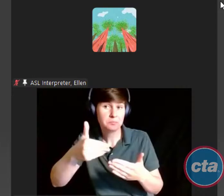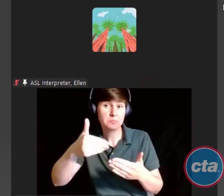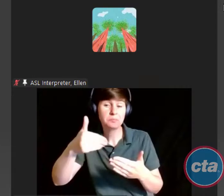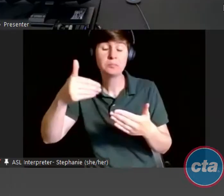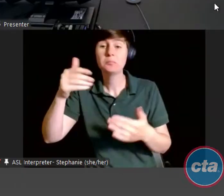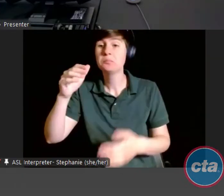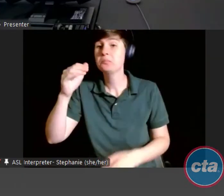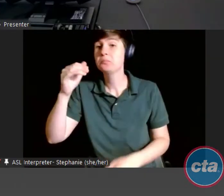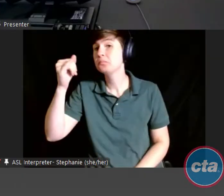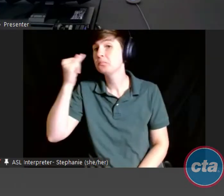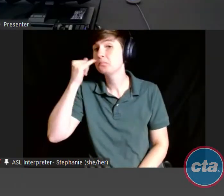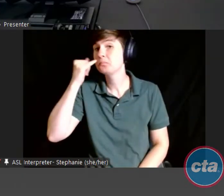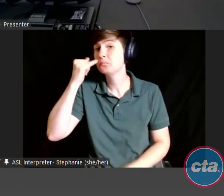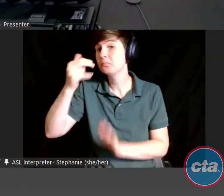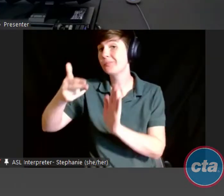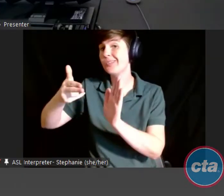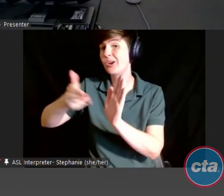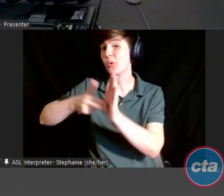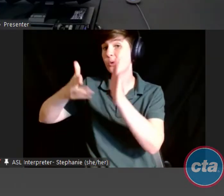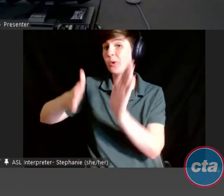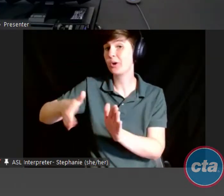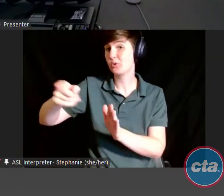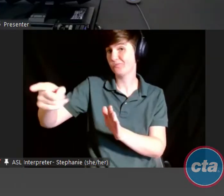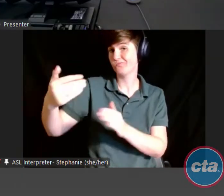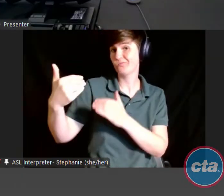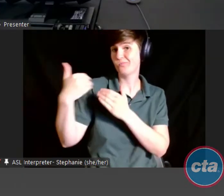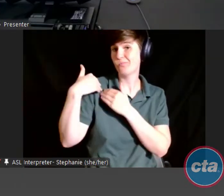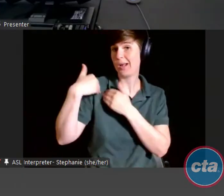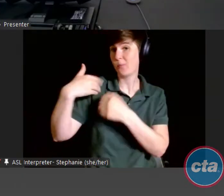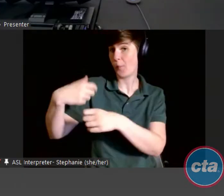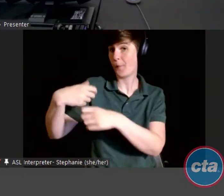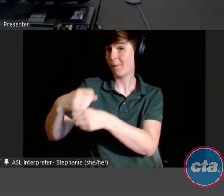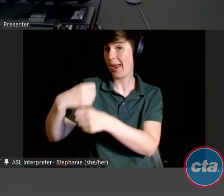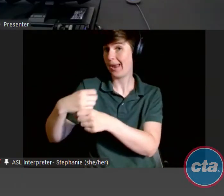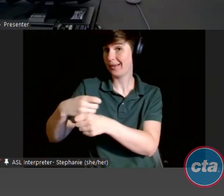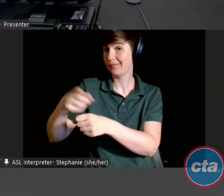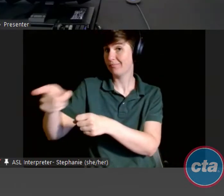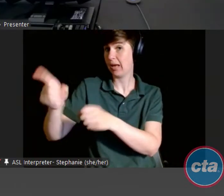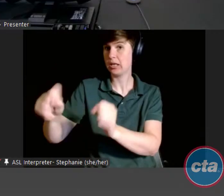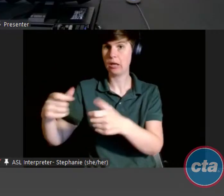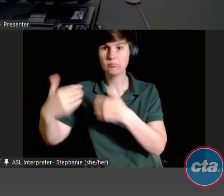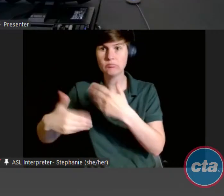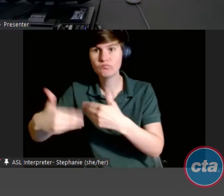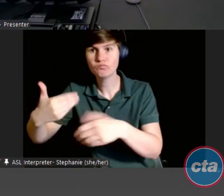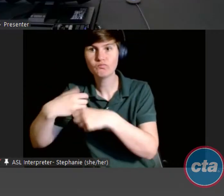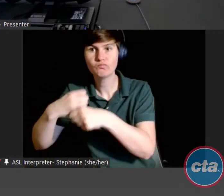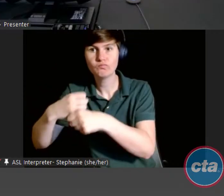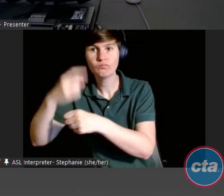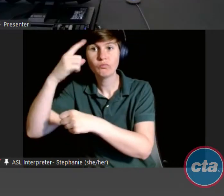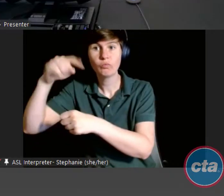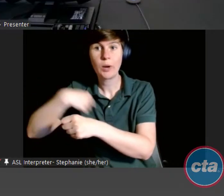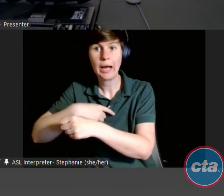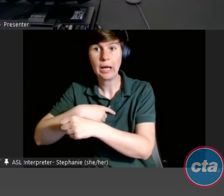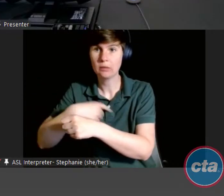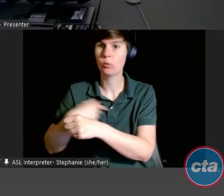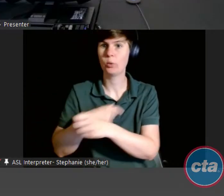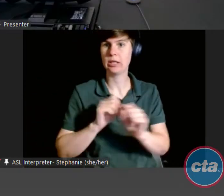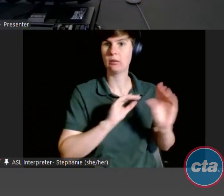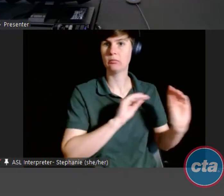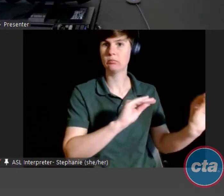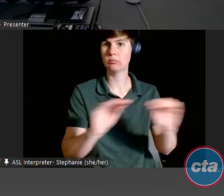the contractor responsible for making them can ramp up their production. It is complex. It's